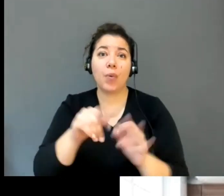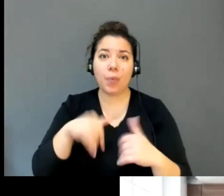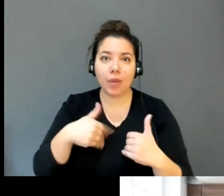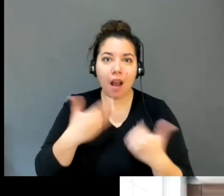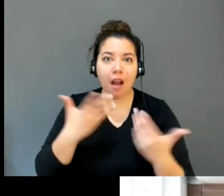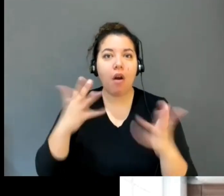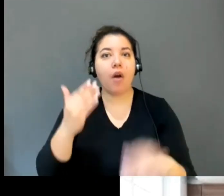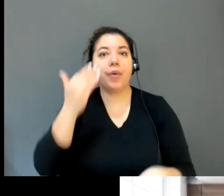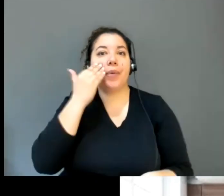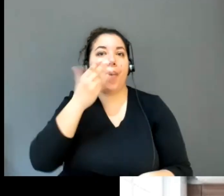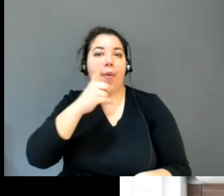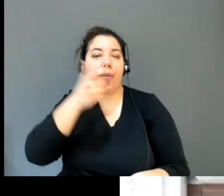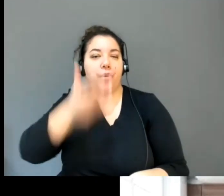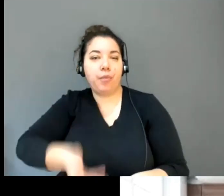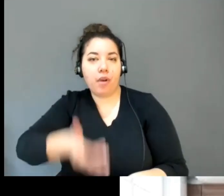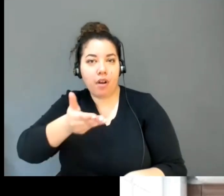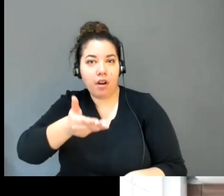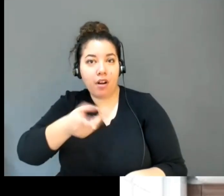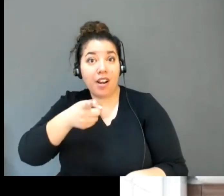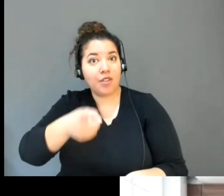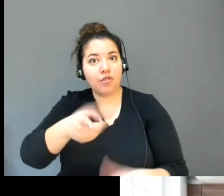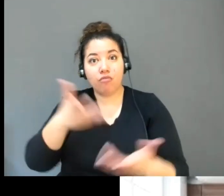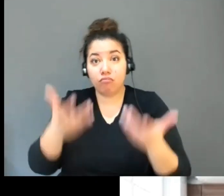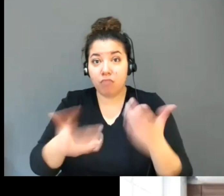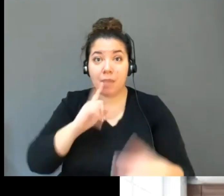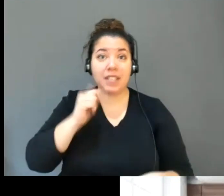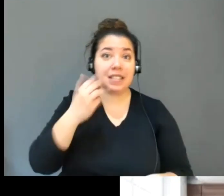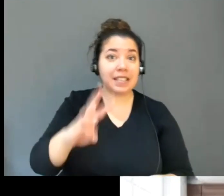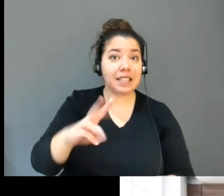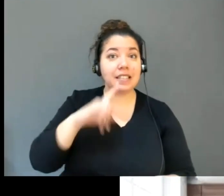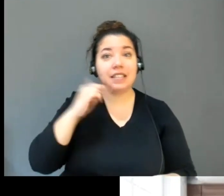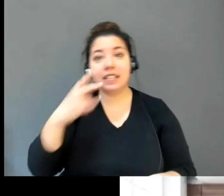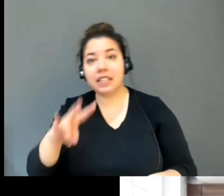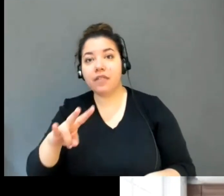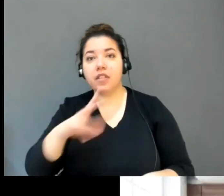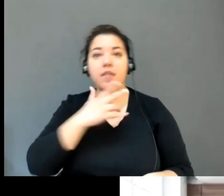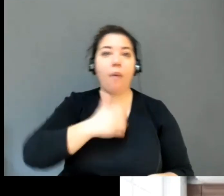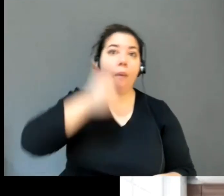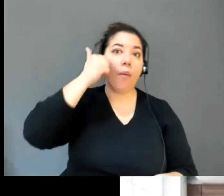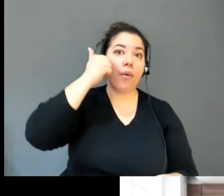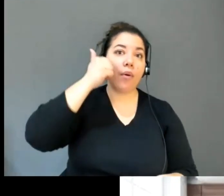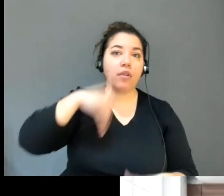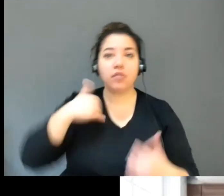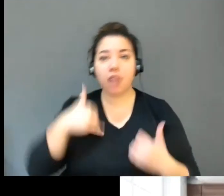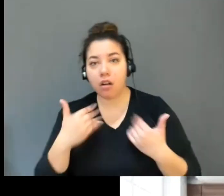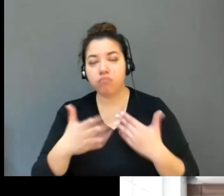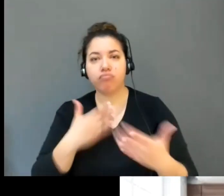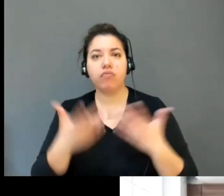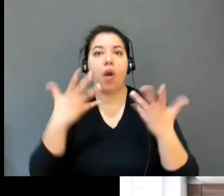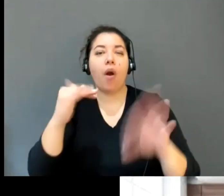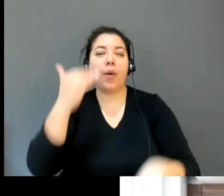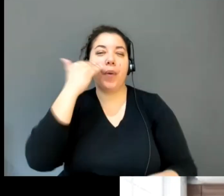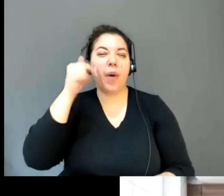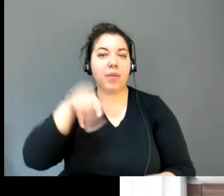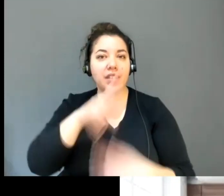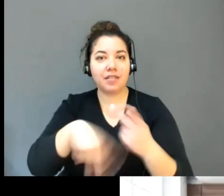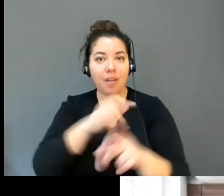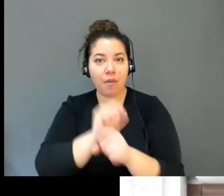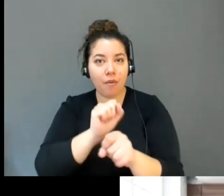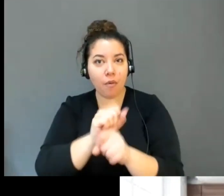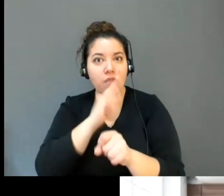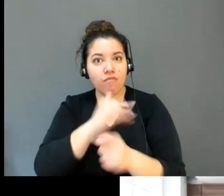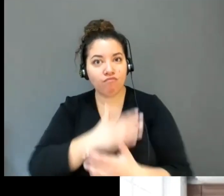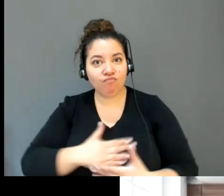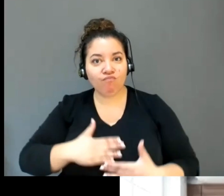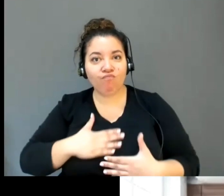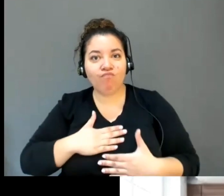on this webinar, at 16, 17 or younger or older, you already know you like this field. It's kind of in your blood. It's sort